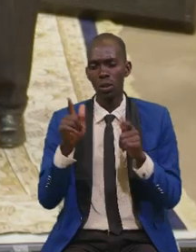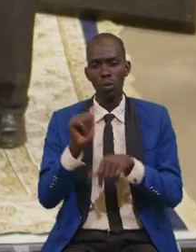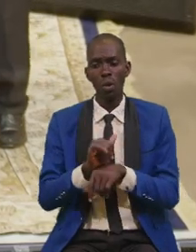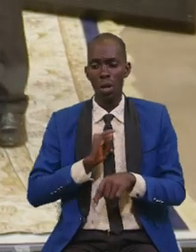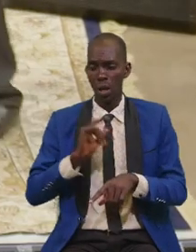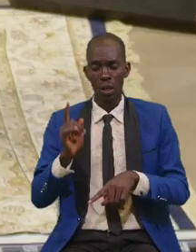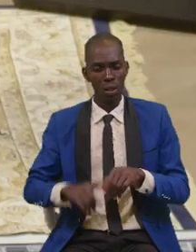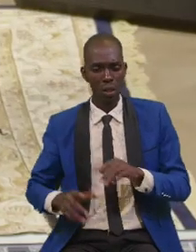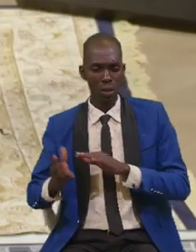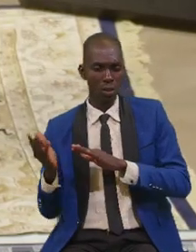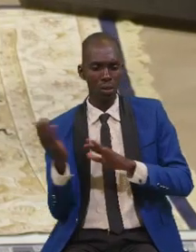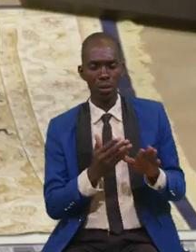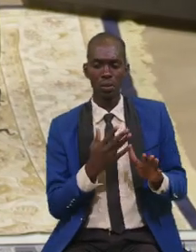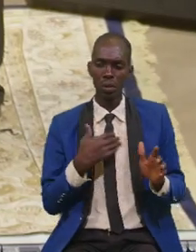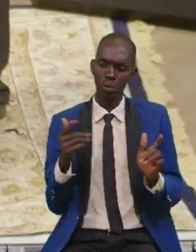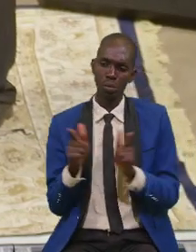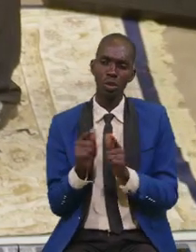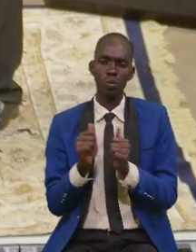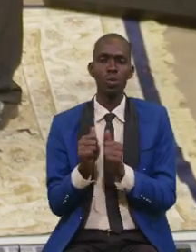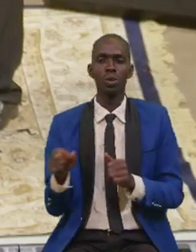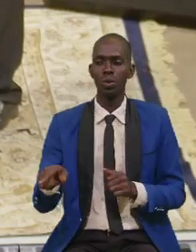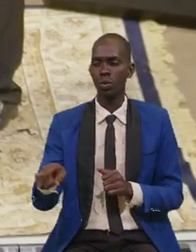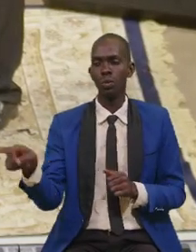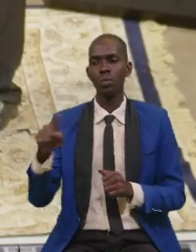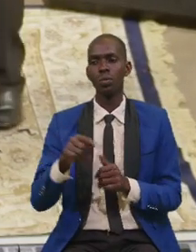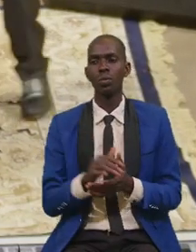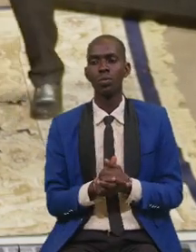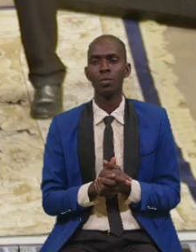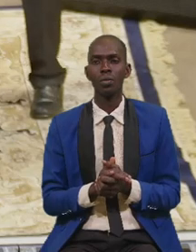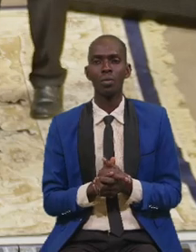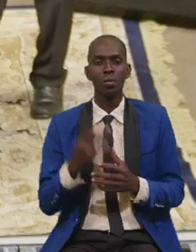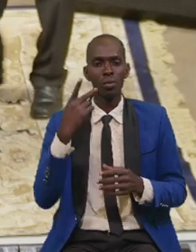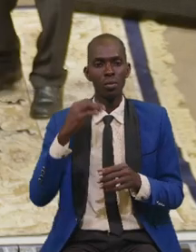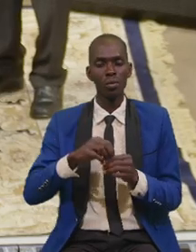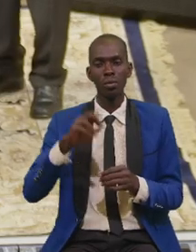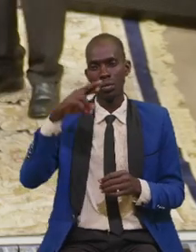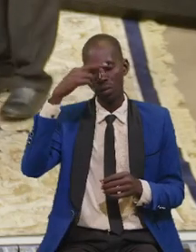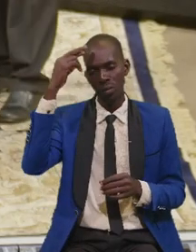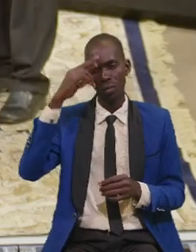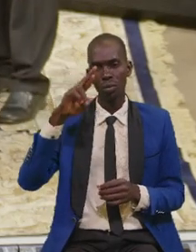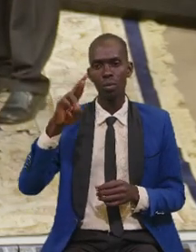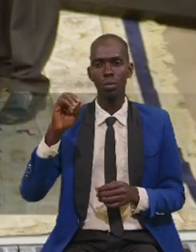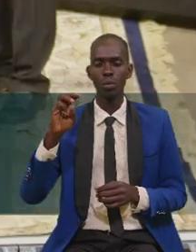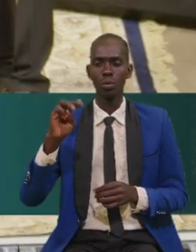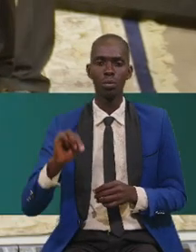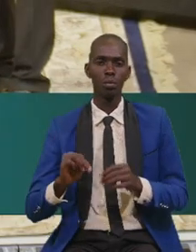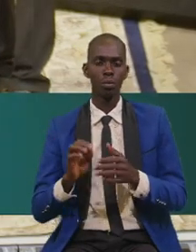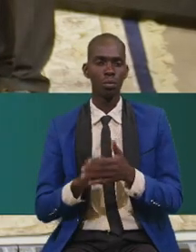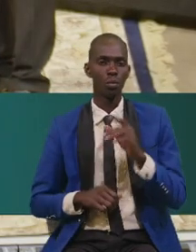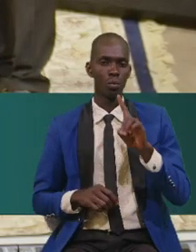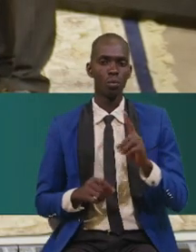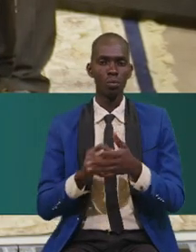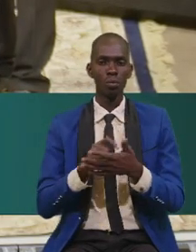you? We're looking at Romans chapter 1, reading from verse 14. I am a debtor both to